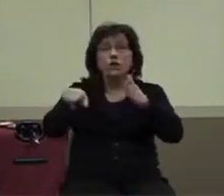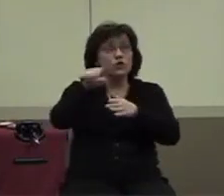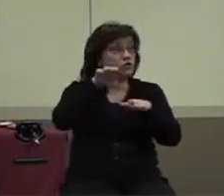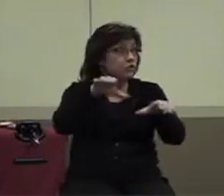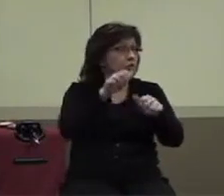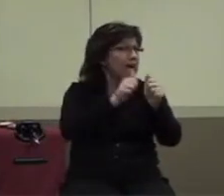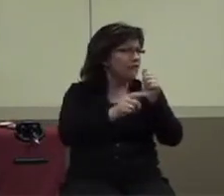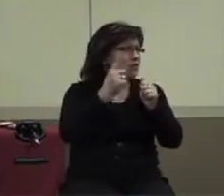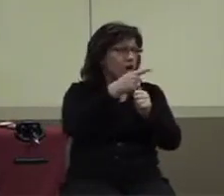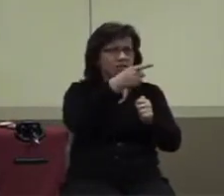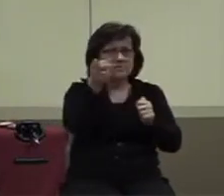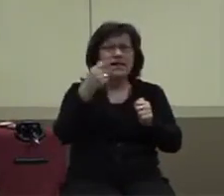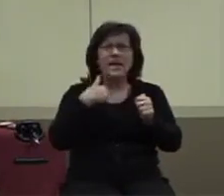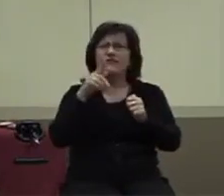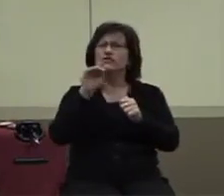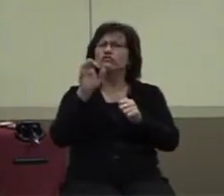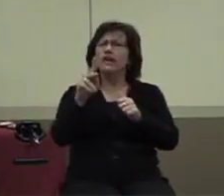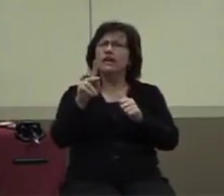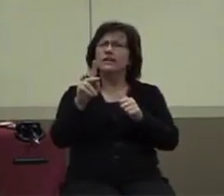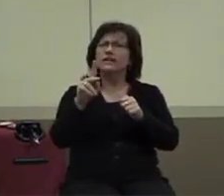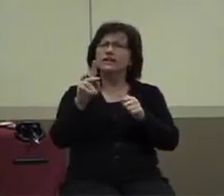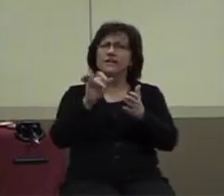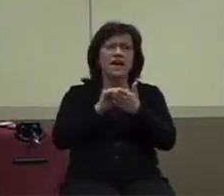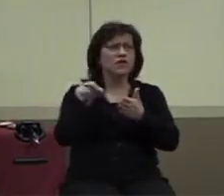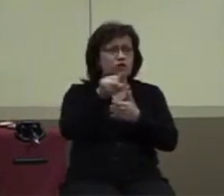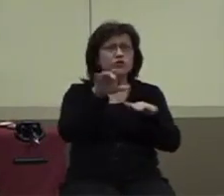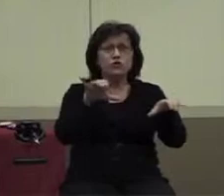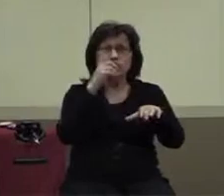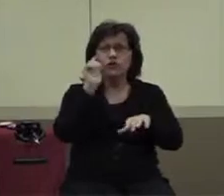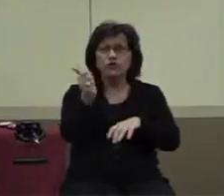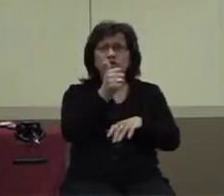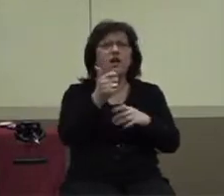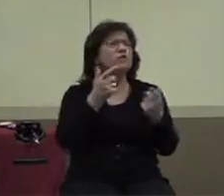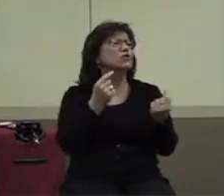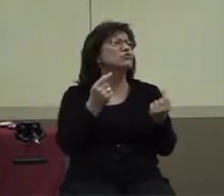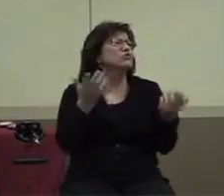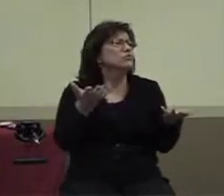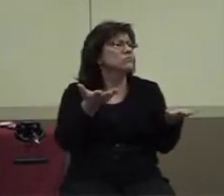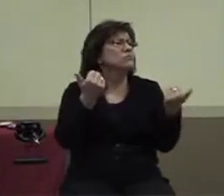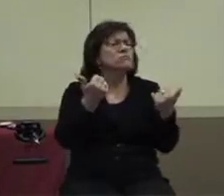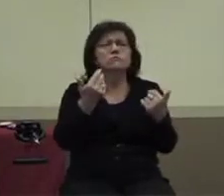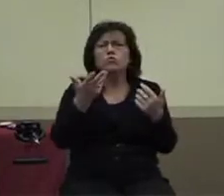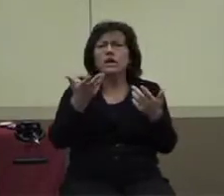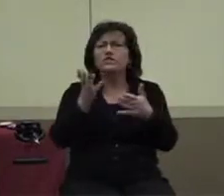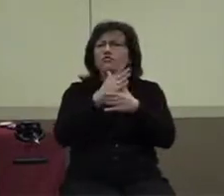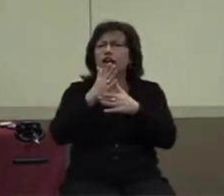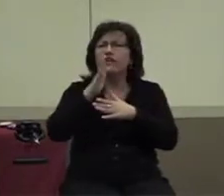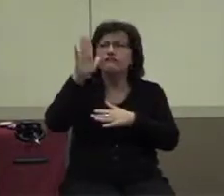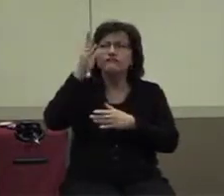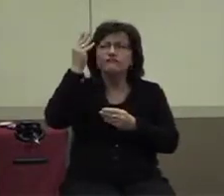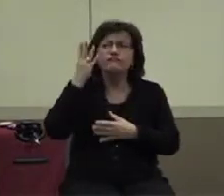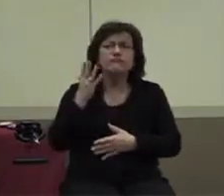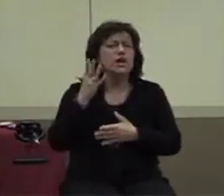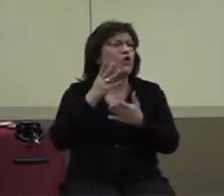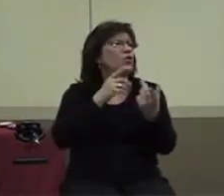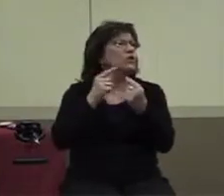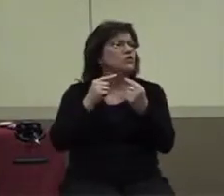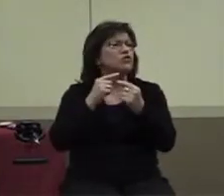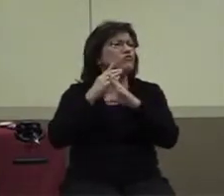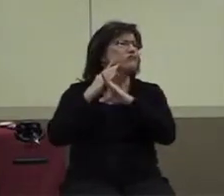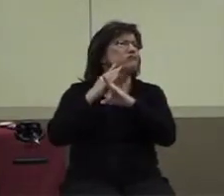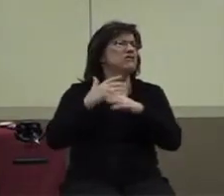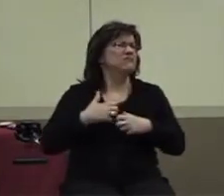that you do. What do you do? Anybody want to share? What do you do to keep from getting mad when somebody does tick you